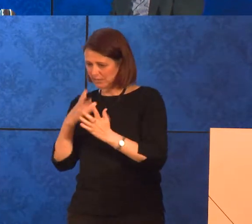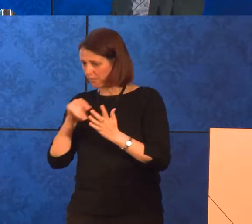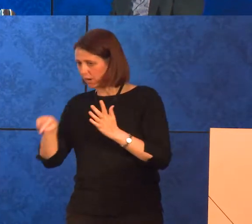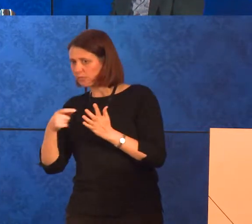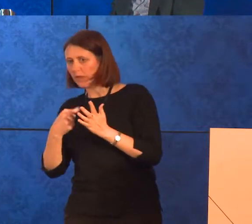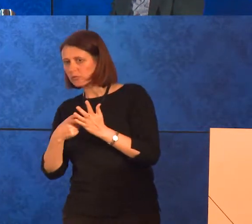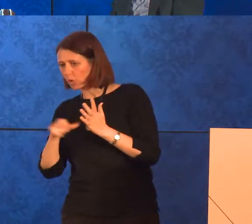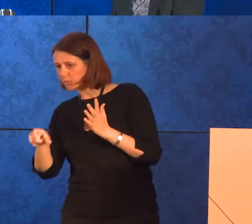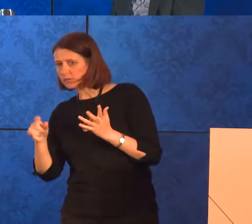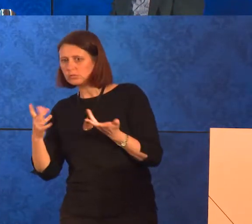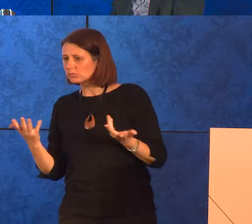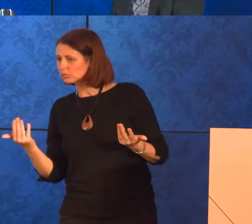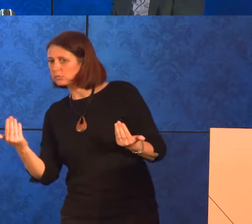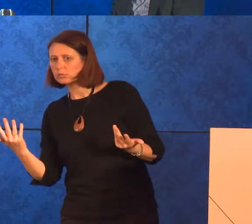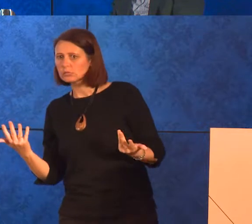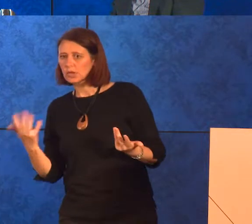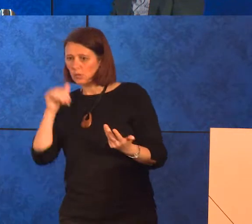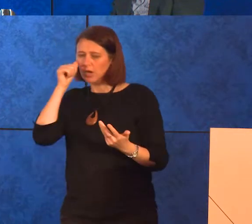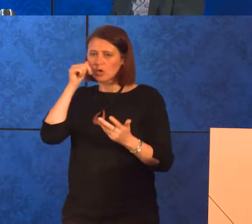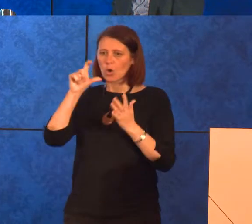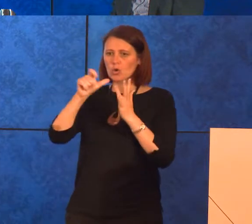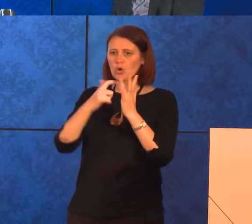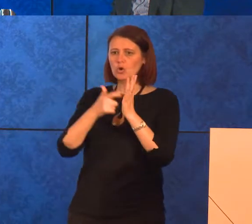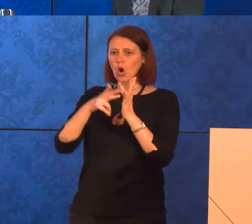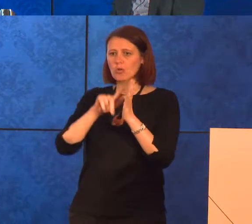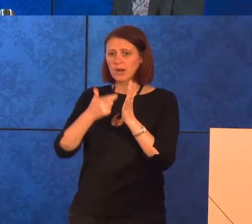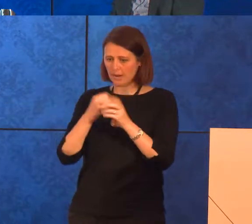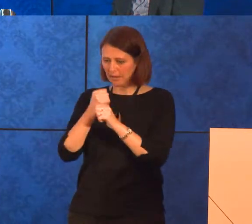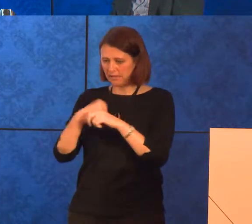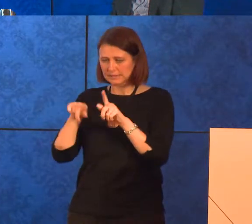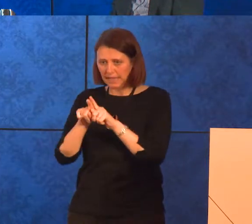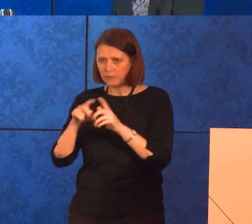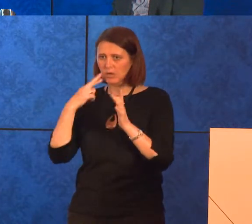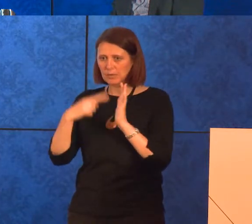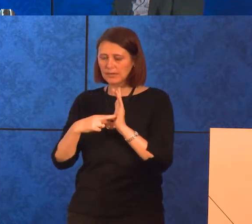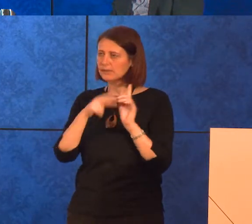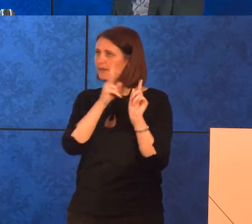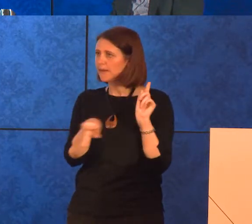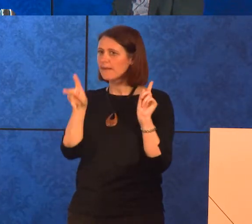Commission to be implemented. We know that coroners make those same recommendations over and